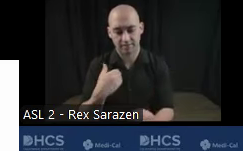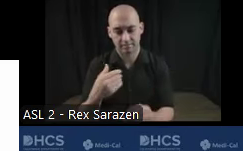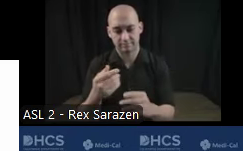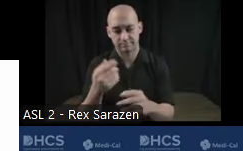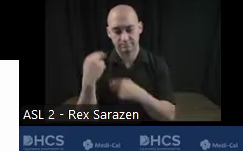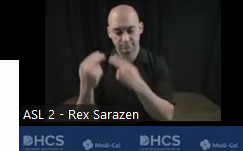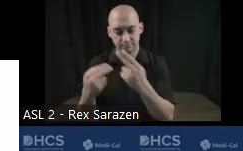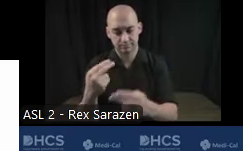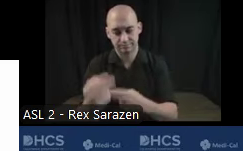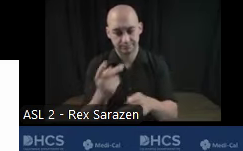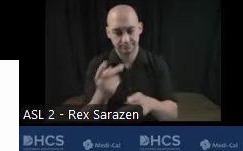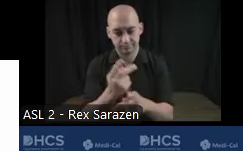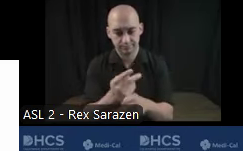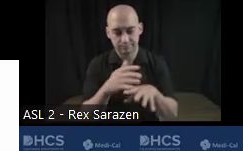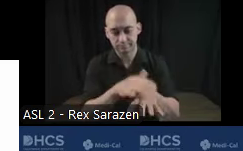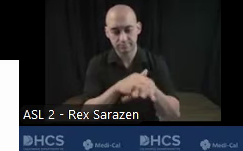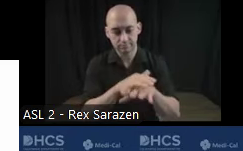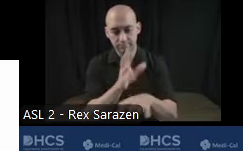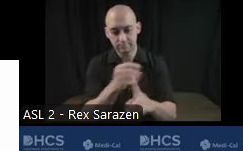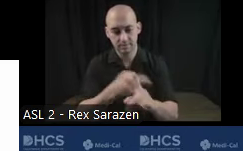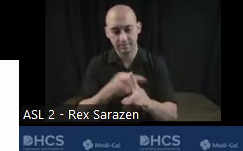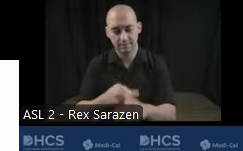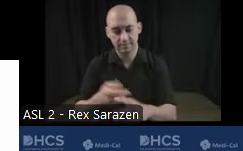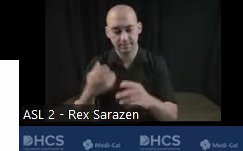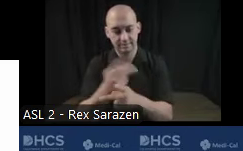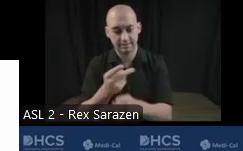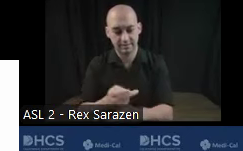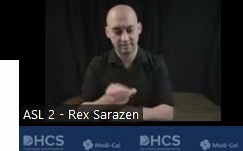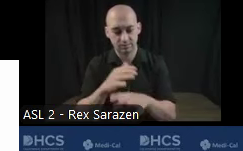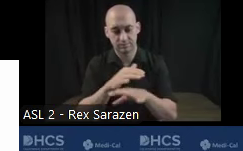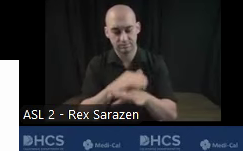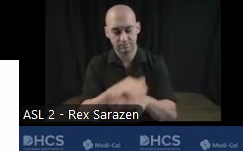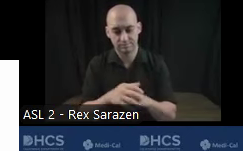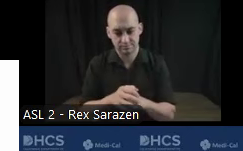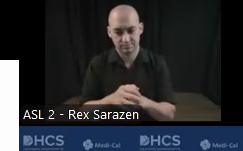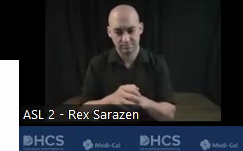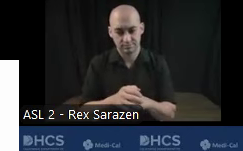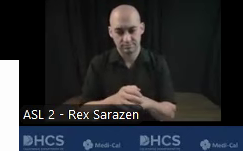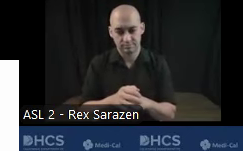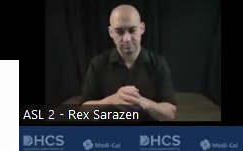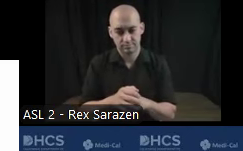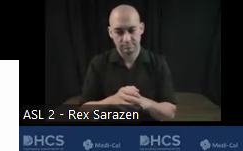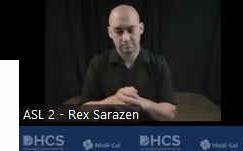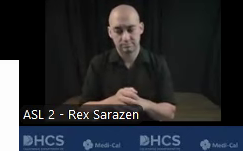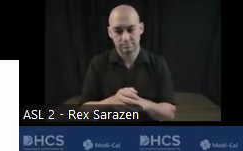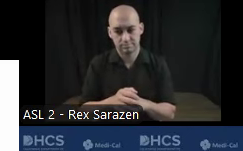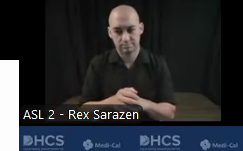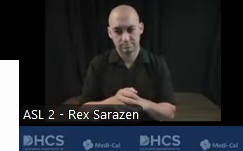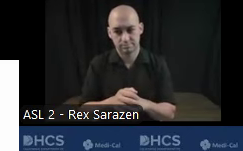that the CCAs receive for providing that care coordination and transitional services. Next slide.